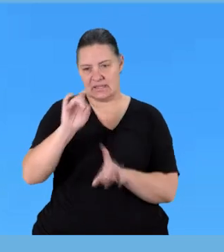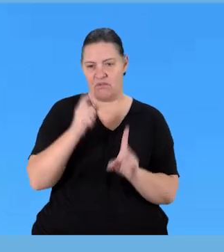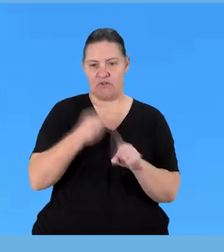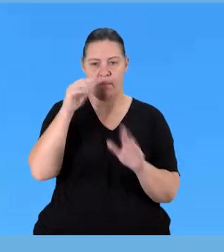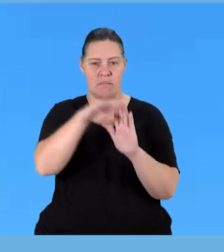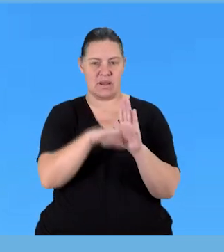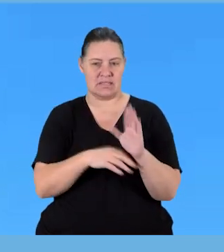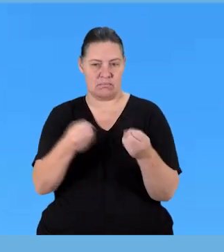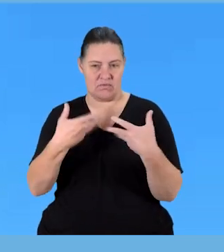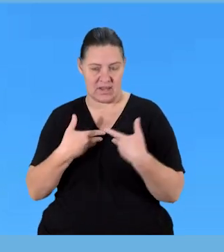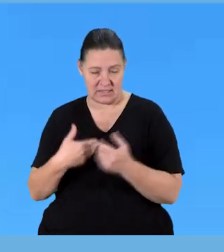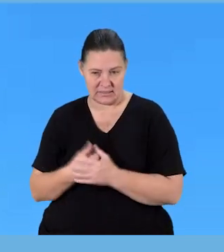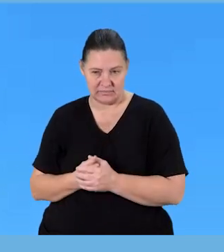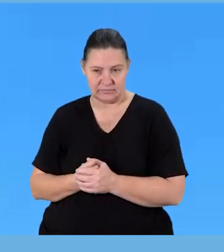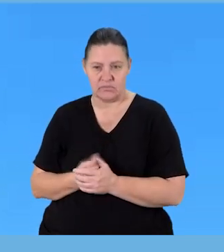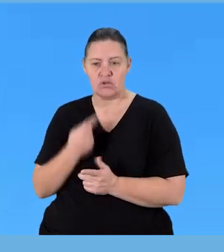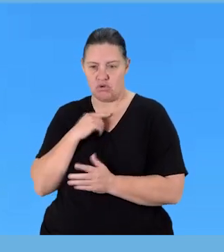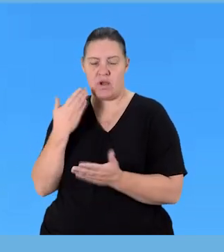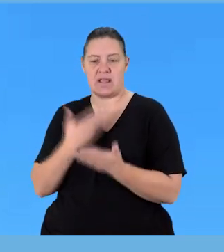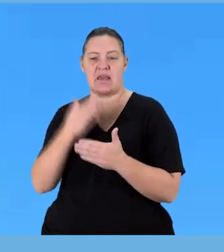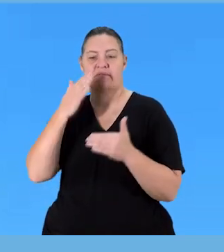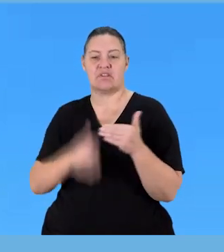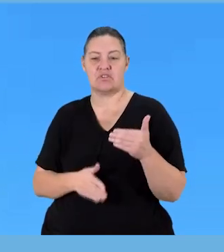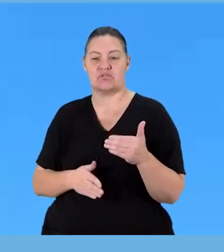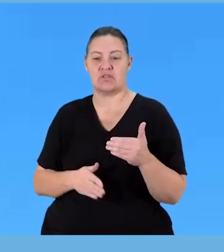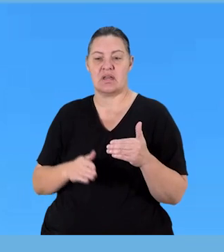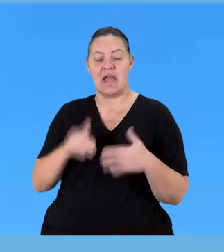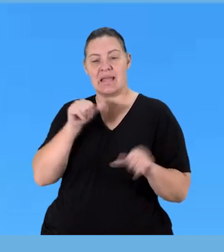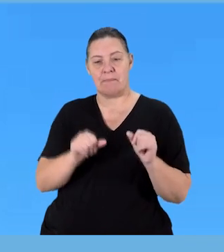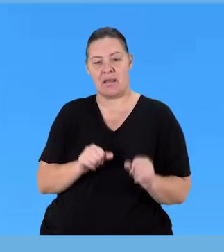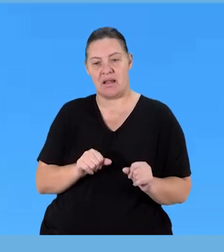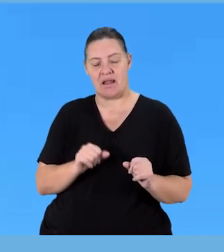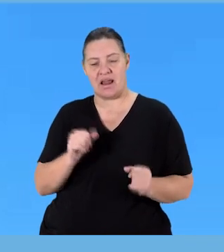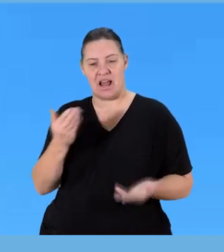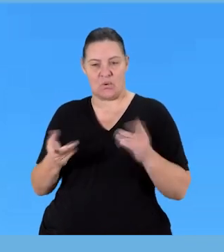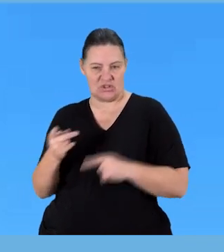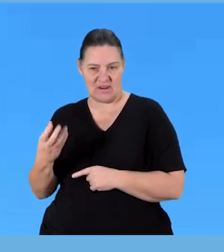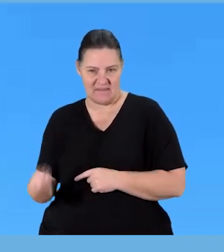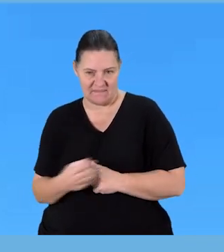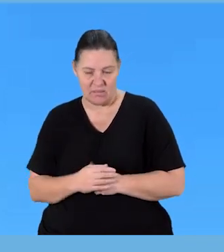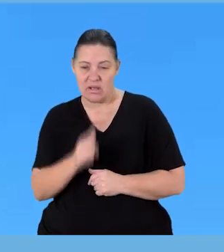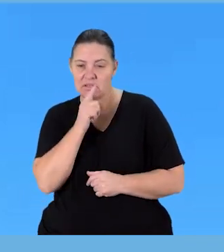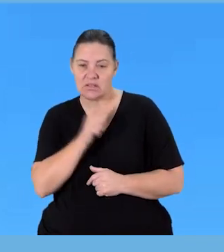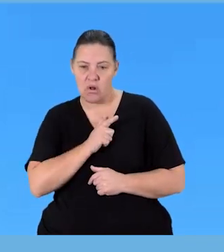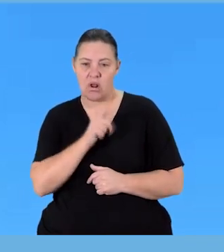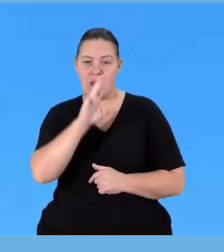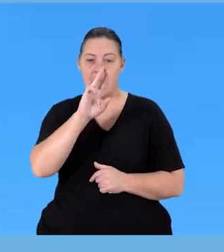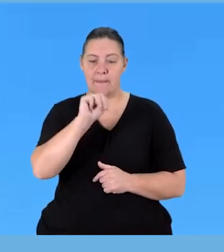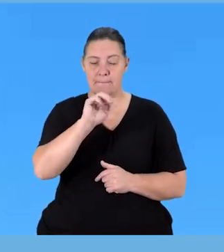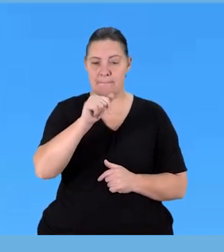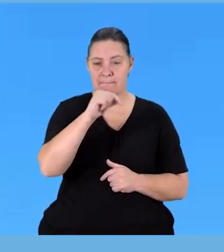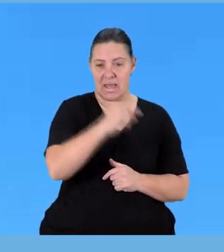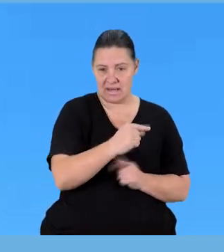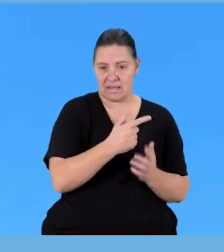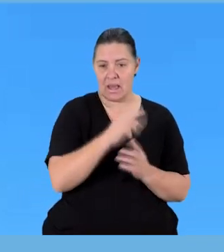list that is provided in order to complete the chemical equation that is given to us. We are told that magnesium reacts with